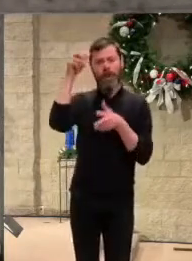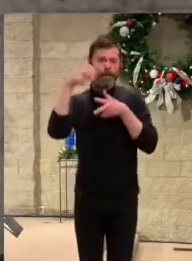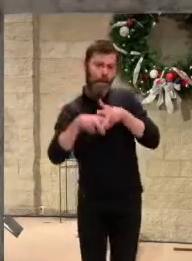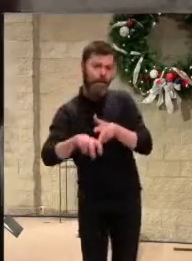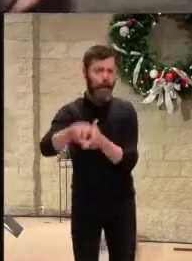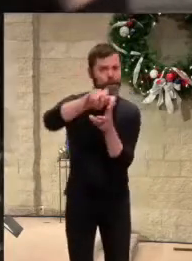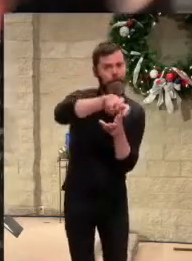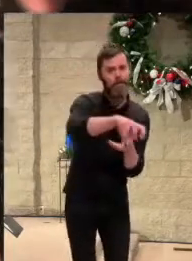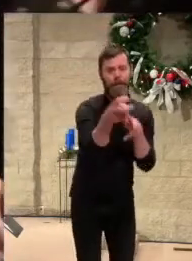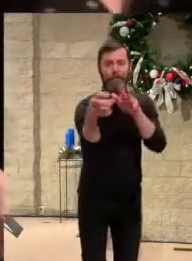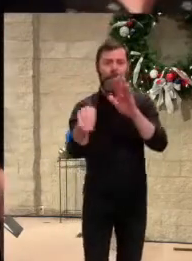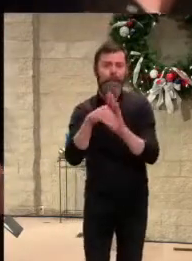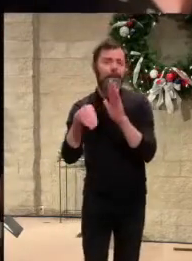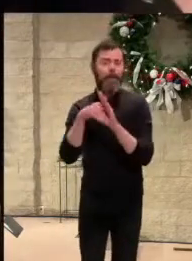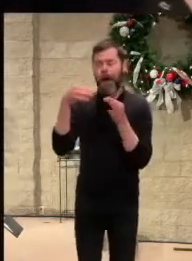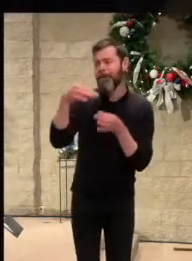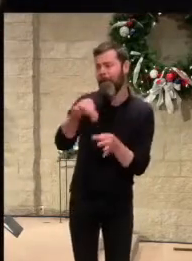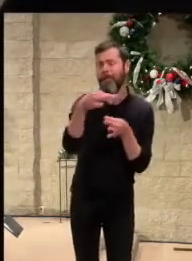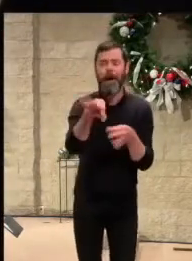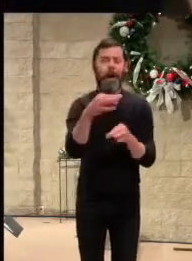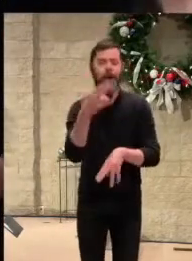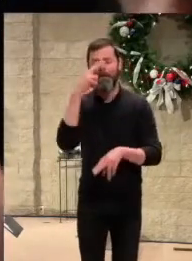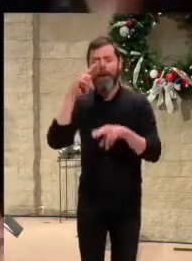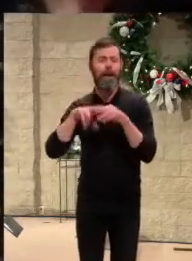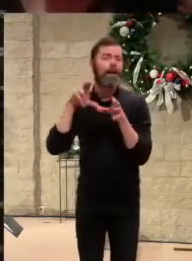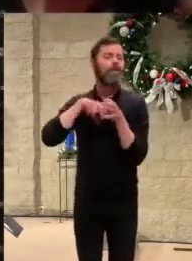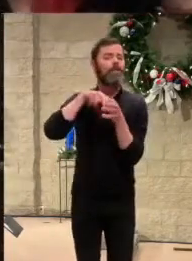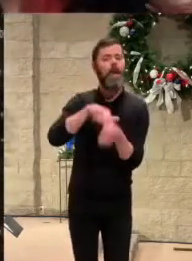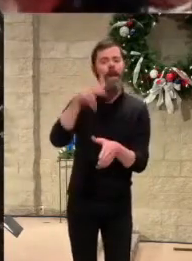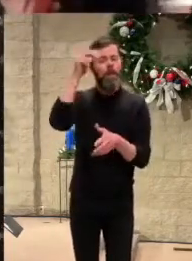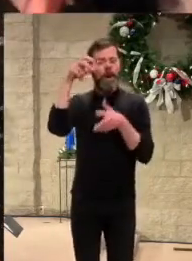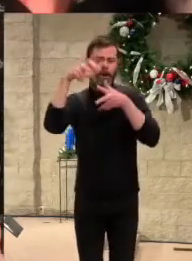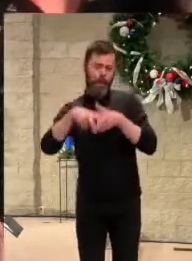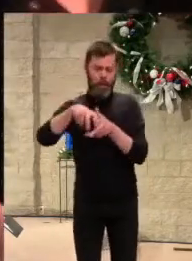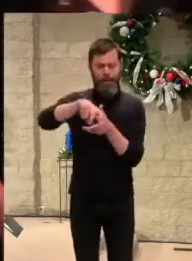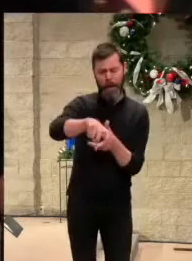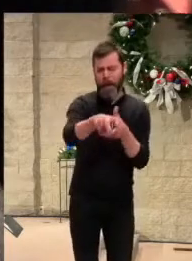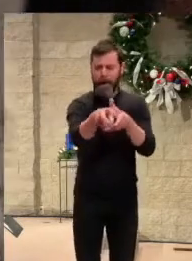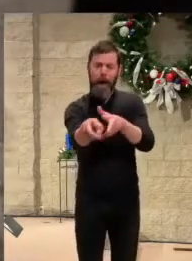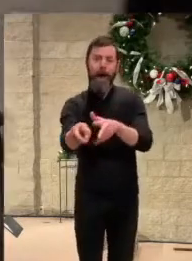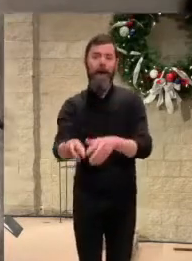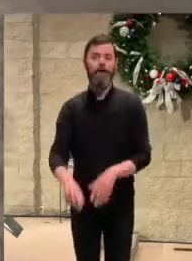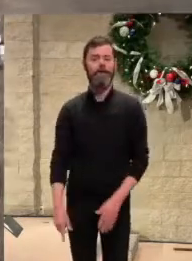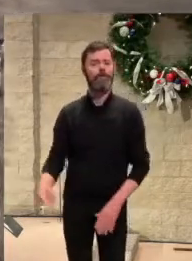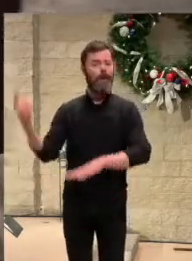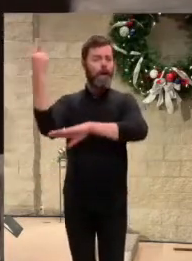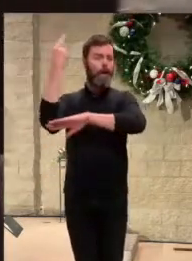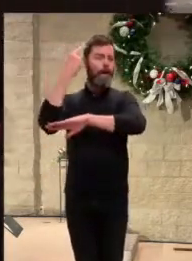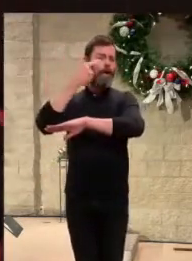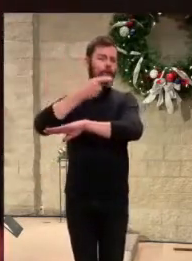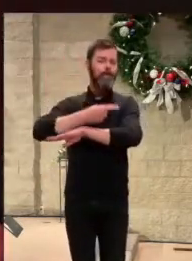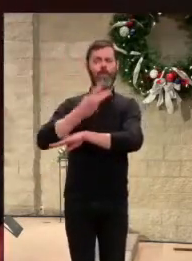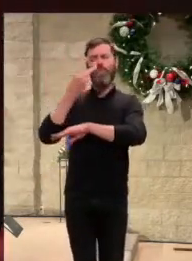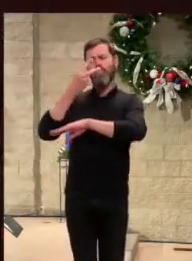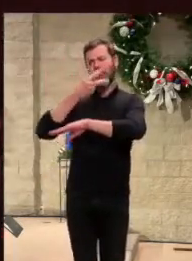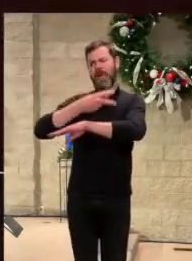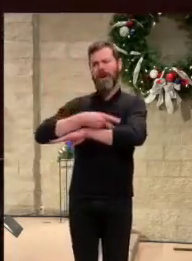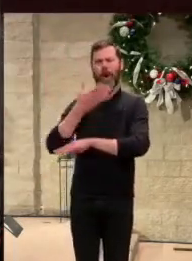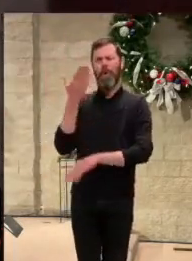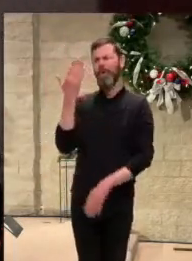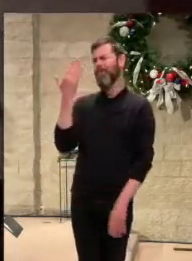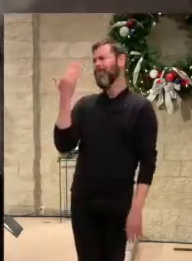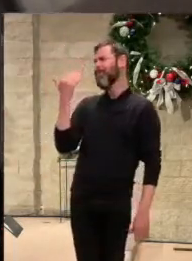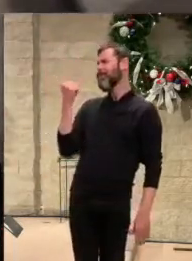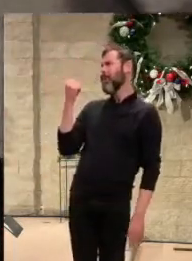ride. Open sleigh, hey, jingle bells, jingle all the way. Oh, what fun it is to ride in a one-horse open sleigh. A day or